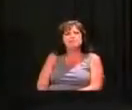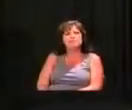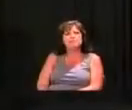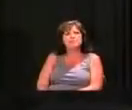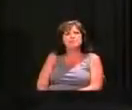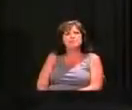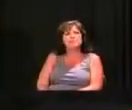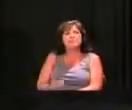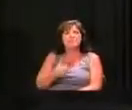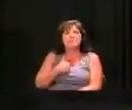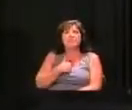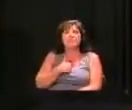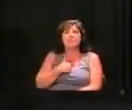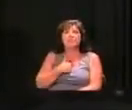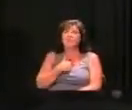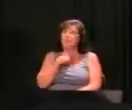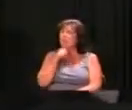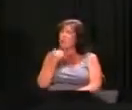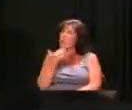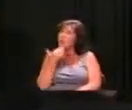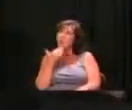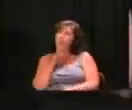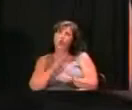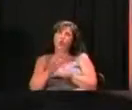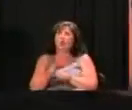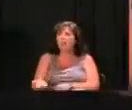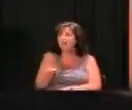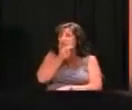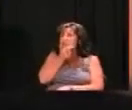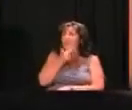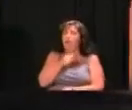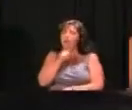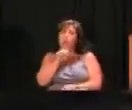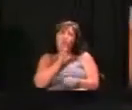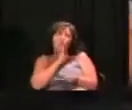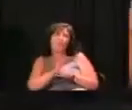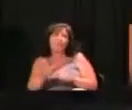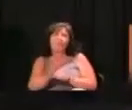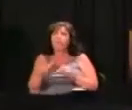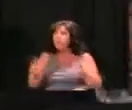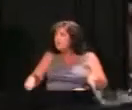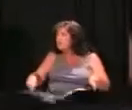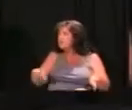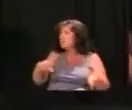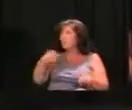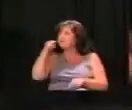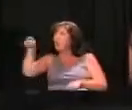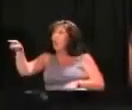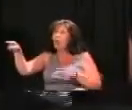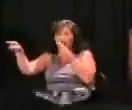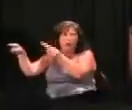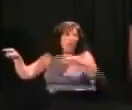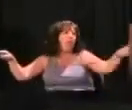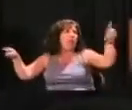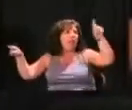I'm just not a good enough dyke. I'm not a good enough person. Not for her, not for anyone.